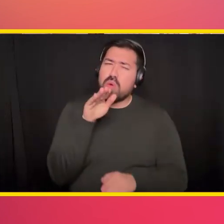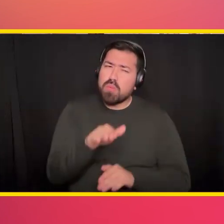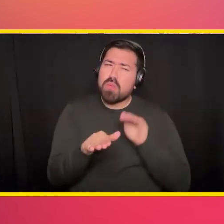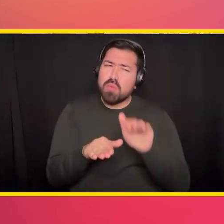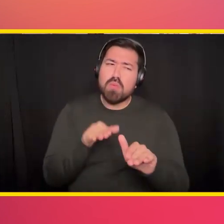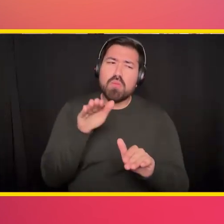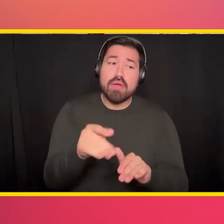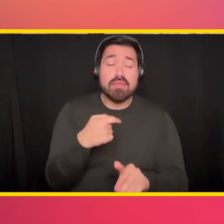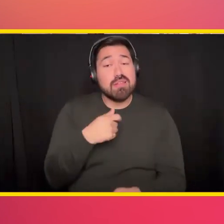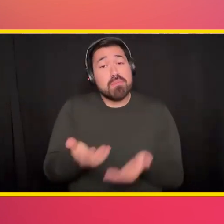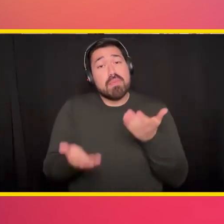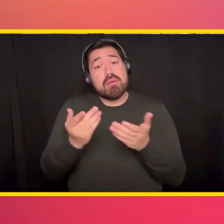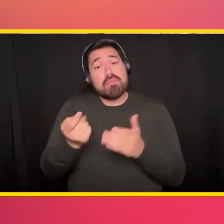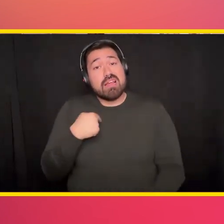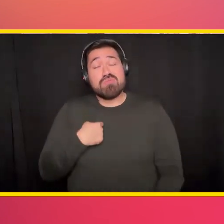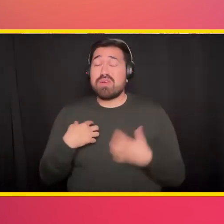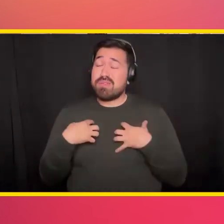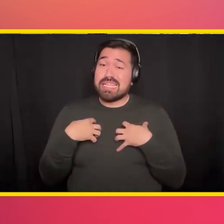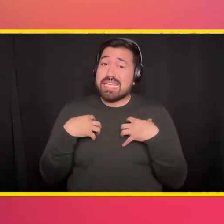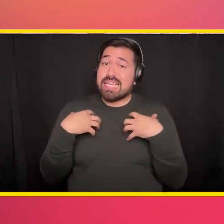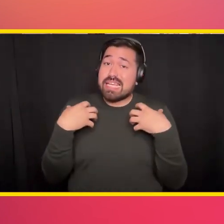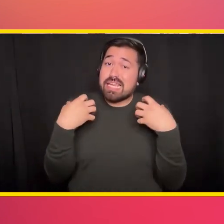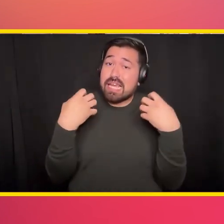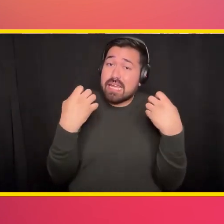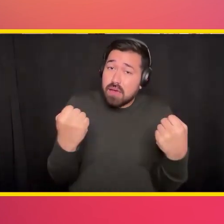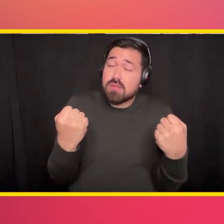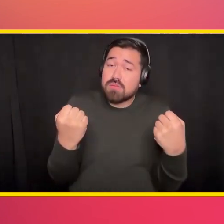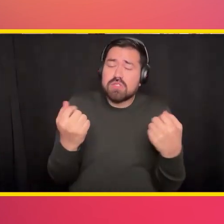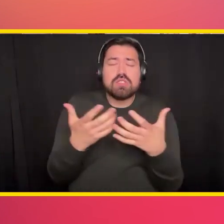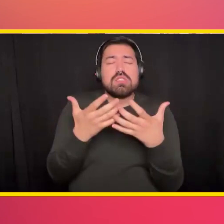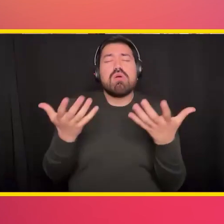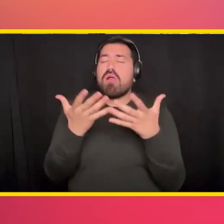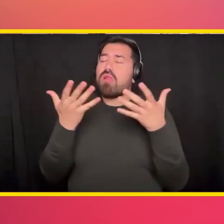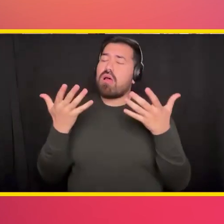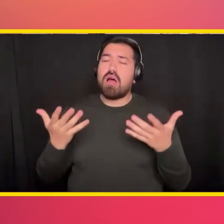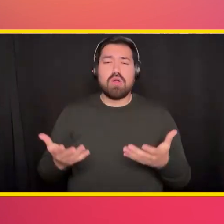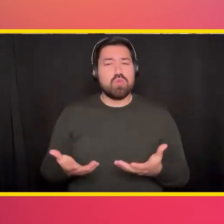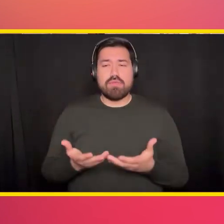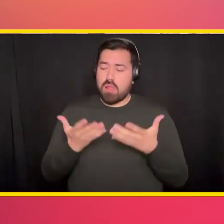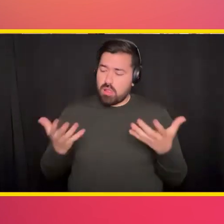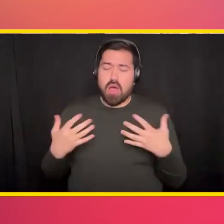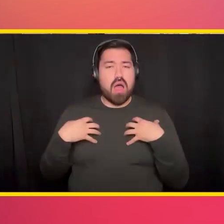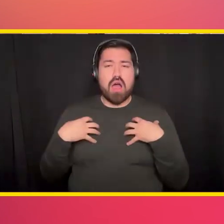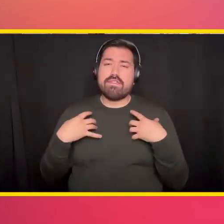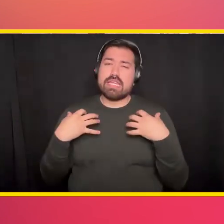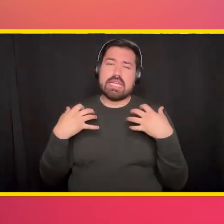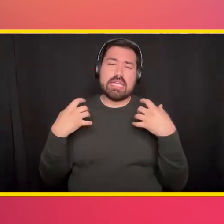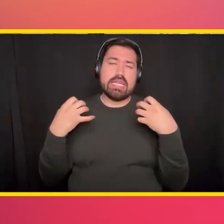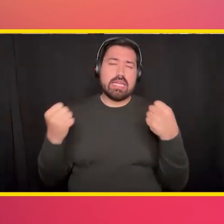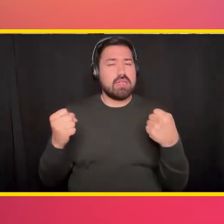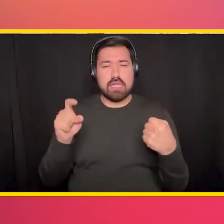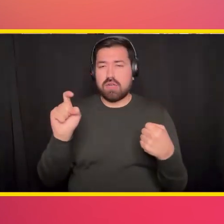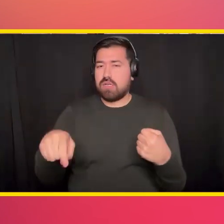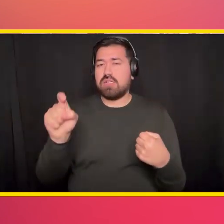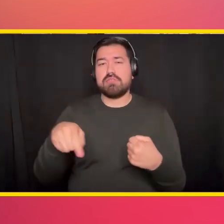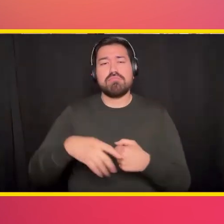is maybe that'll be what heals us. I don't know, but because we have a lot of healing left, to do. But